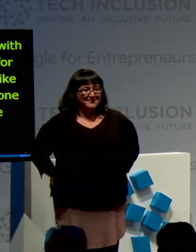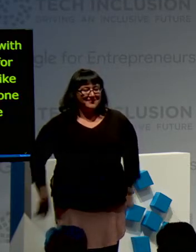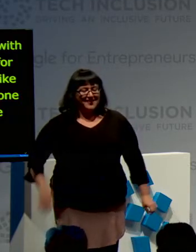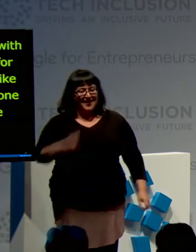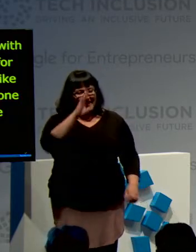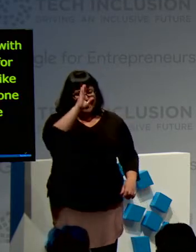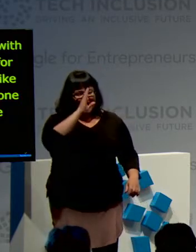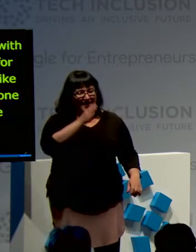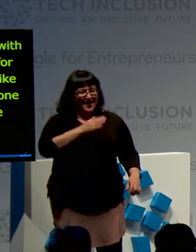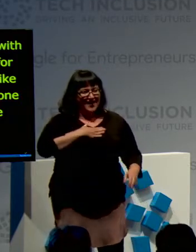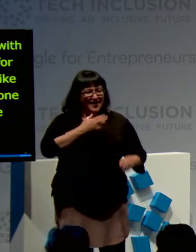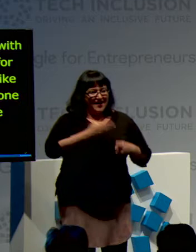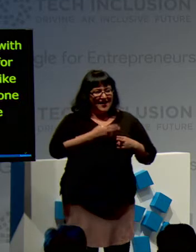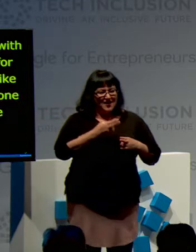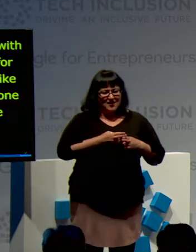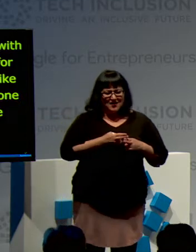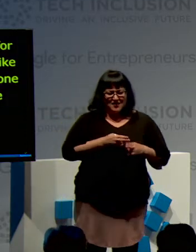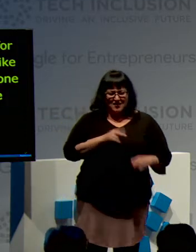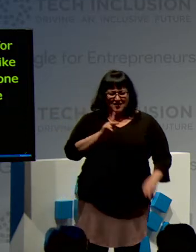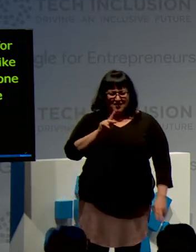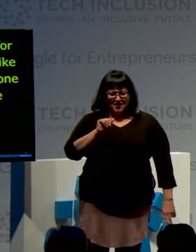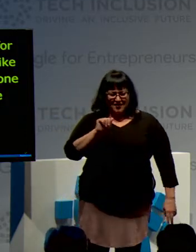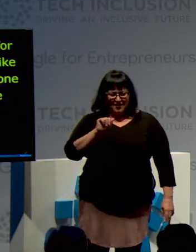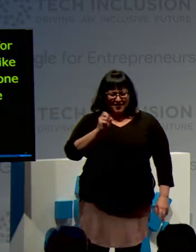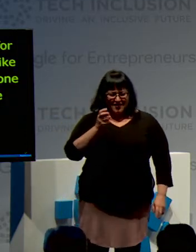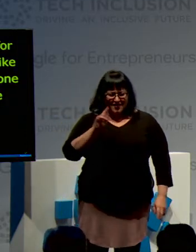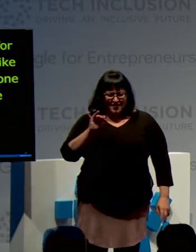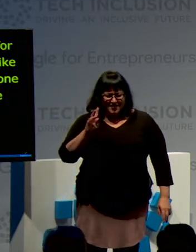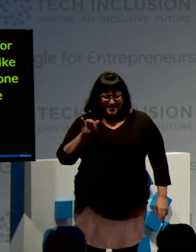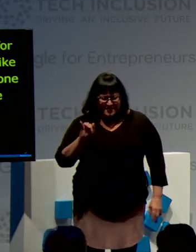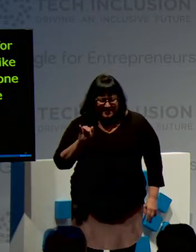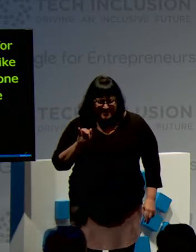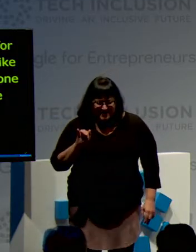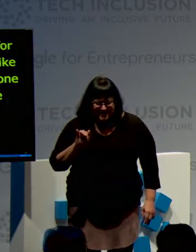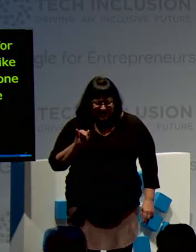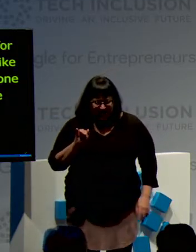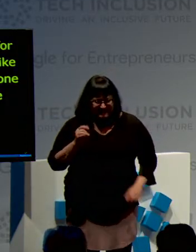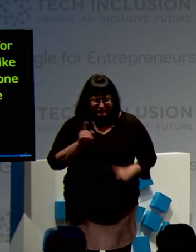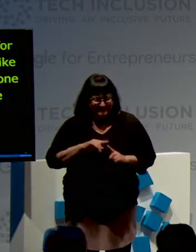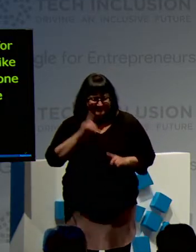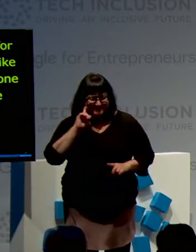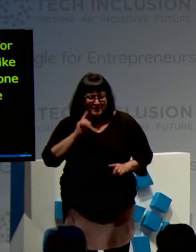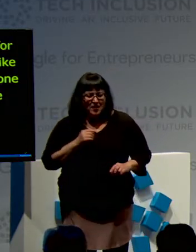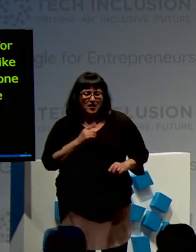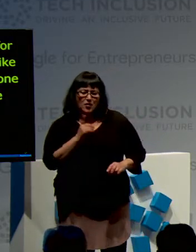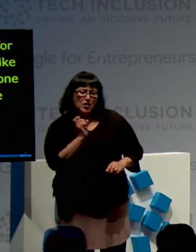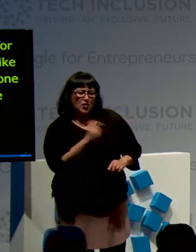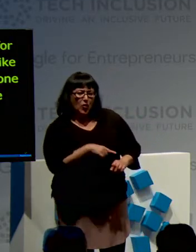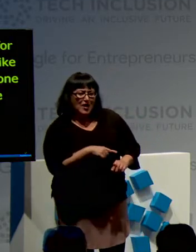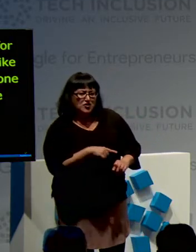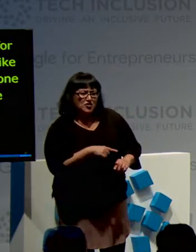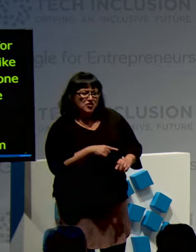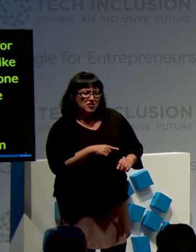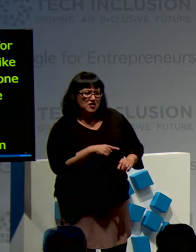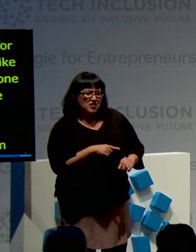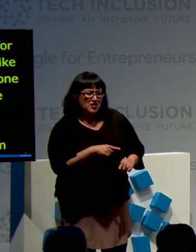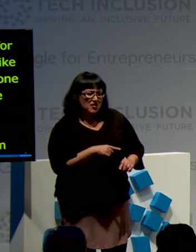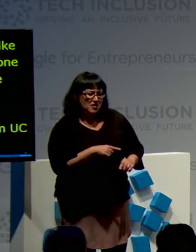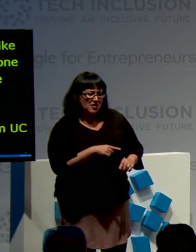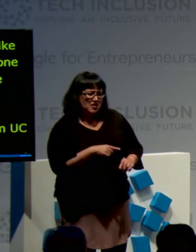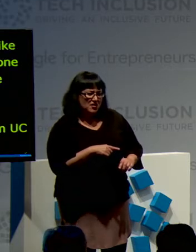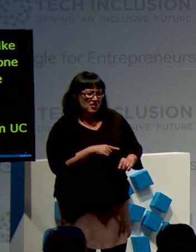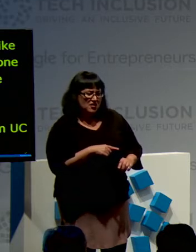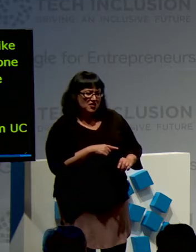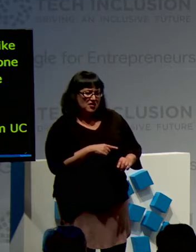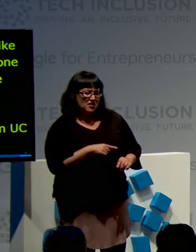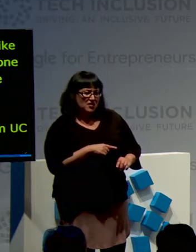Hi, my name is Kaushiki and I'm from the UC Berkeley School of Information. One question that